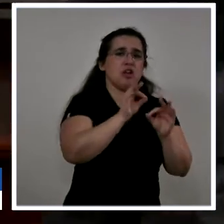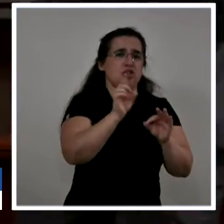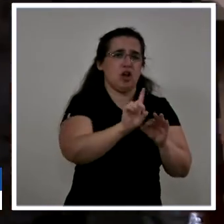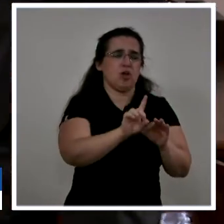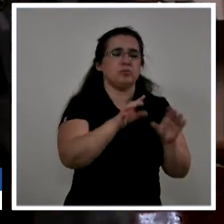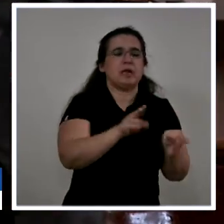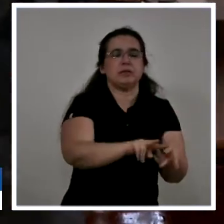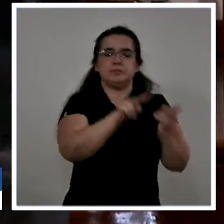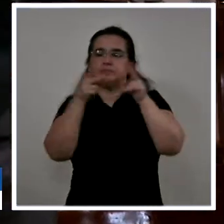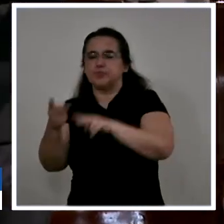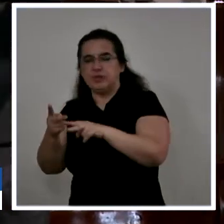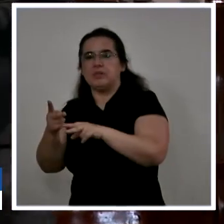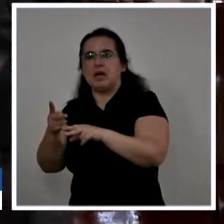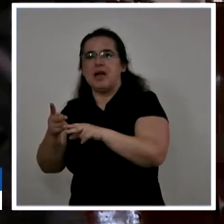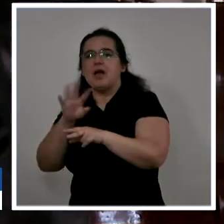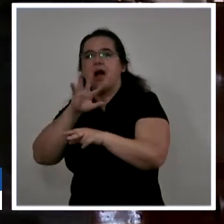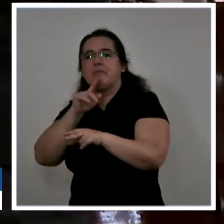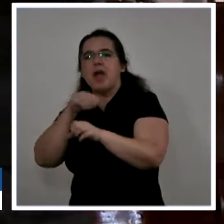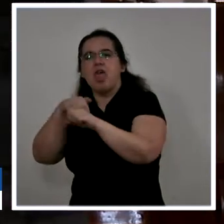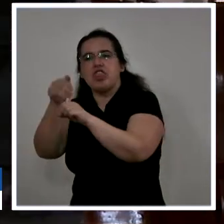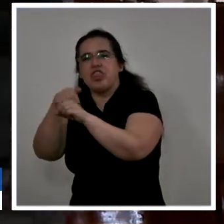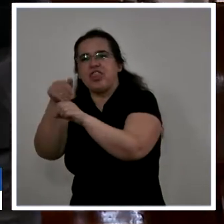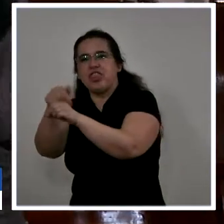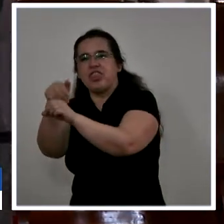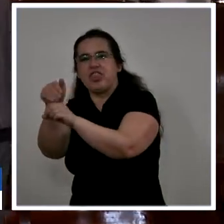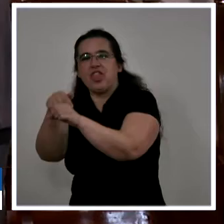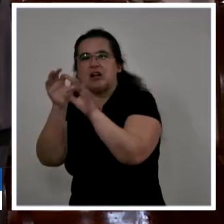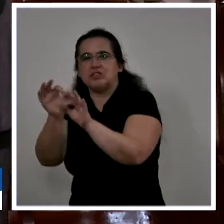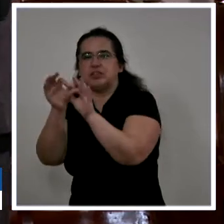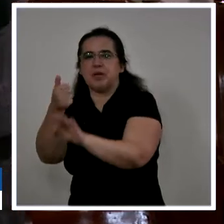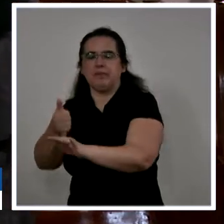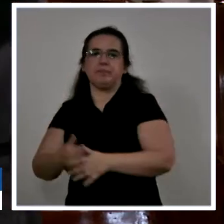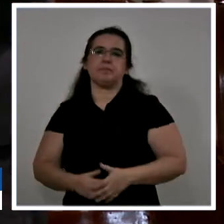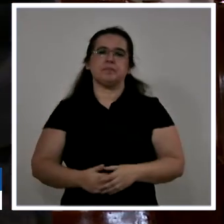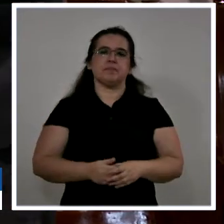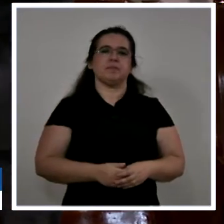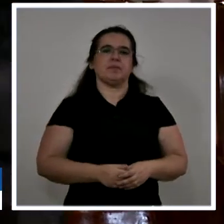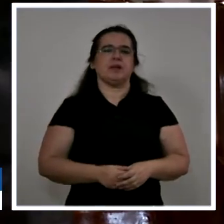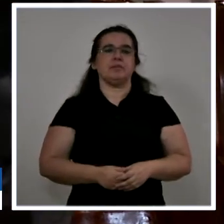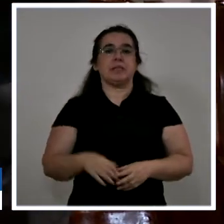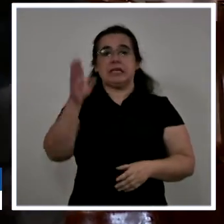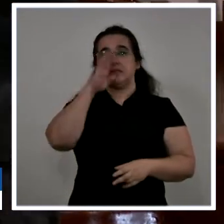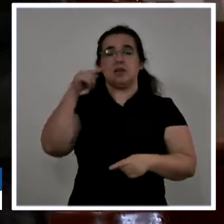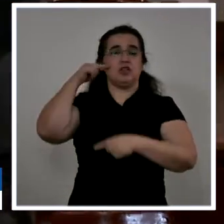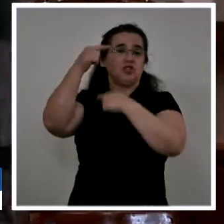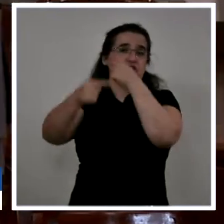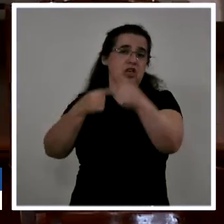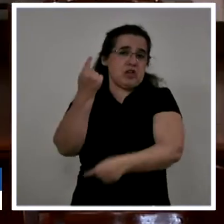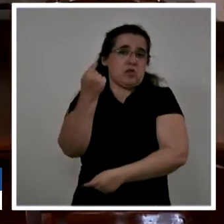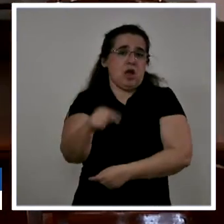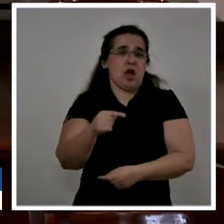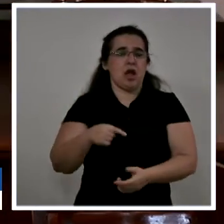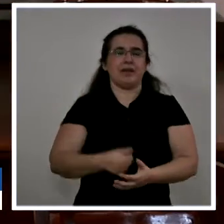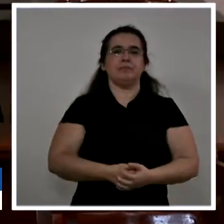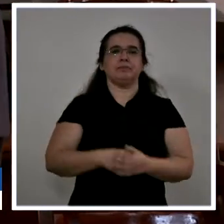gave them to the mother that licked a lot. E coloco-os junto da mãe que toma conta dos ratinhos. If it's genetic, se for genético, then the ones who